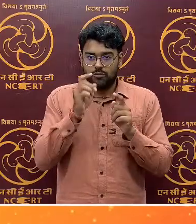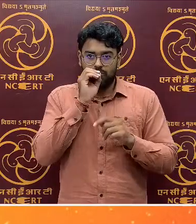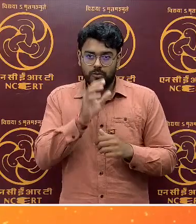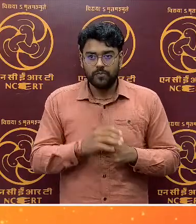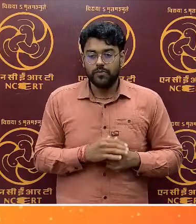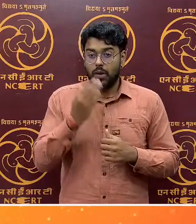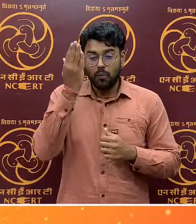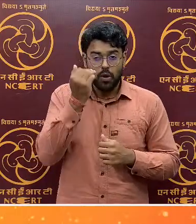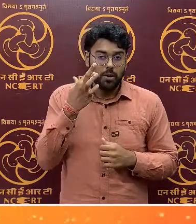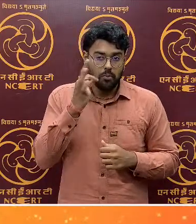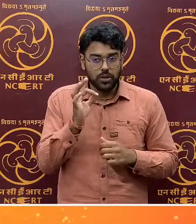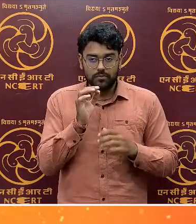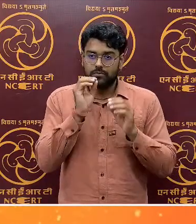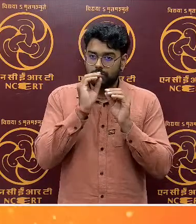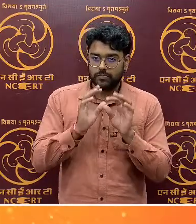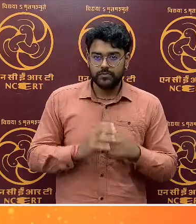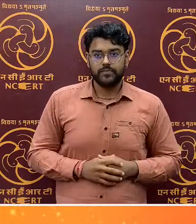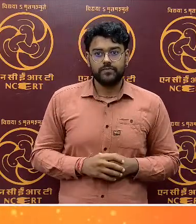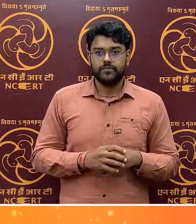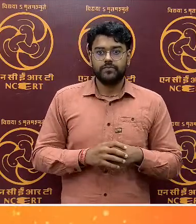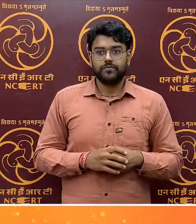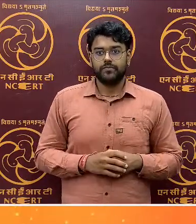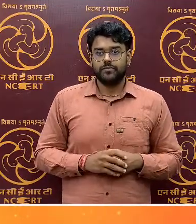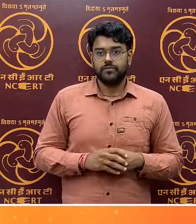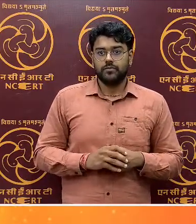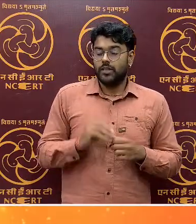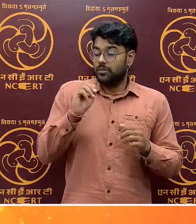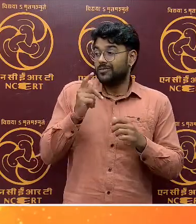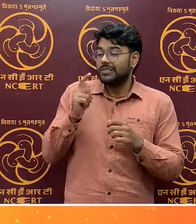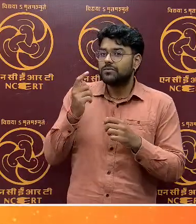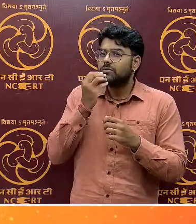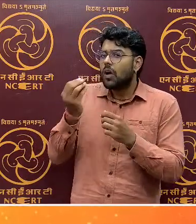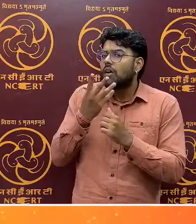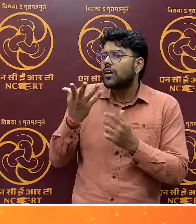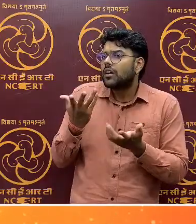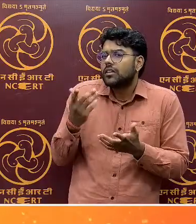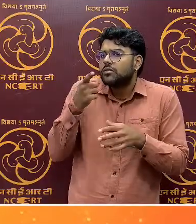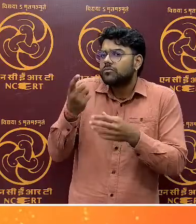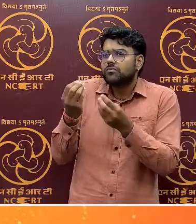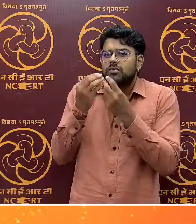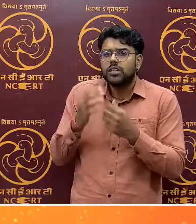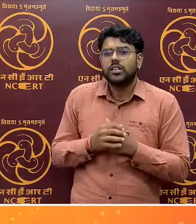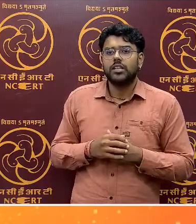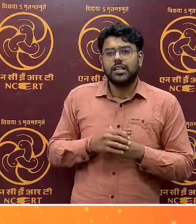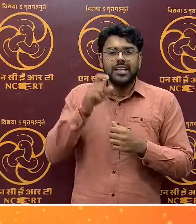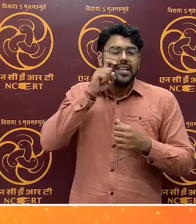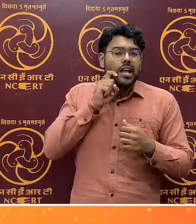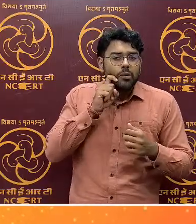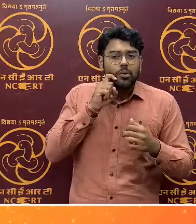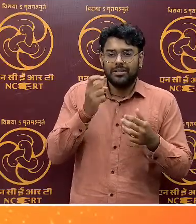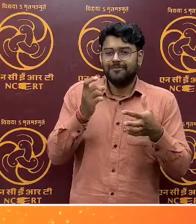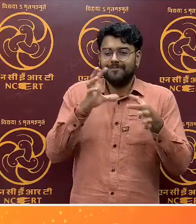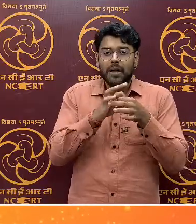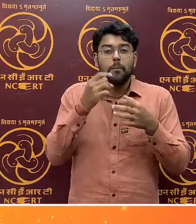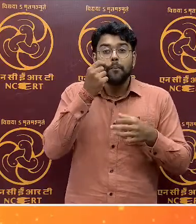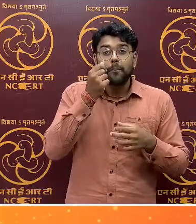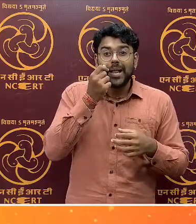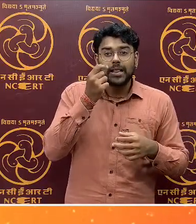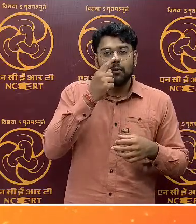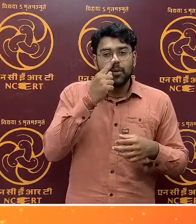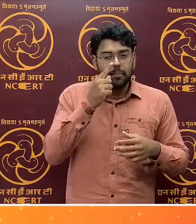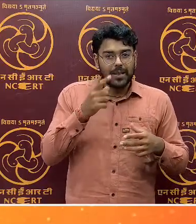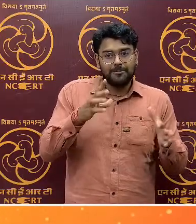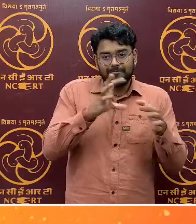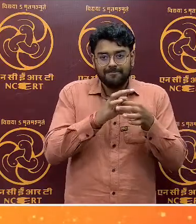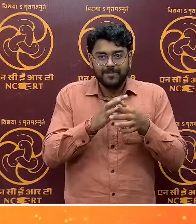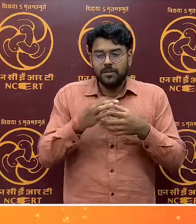and why it is required. Right. And you just mentioned the word here, sexual reproduction. It is one of the ways to reproduce. Like I've